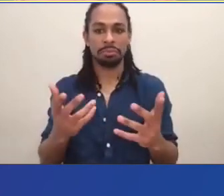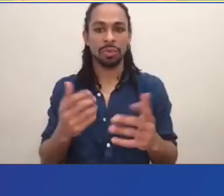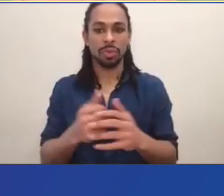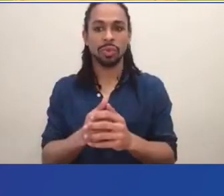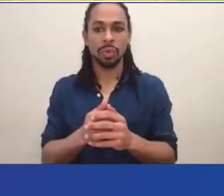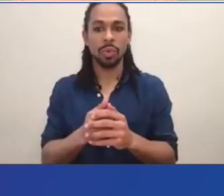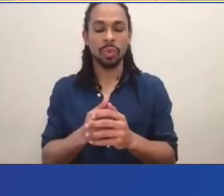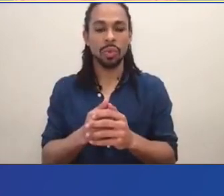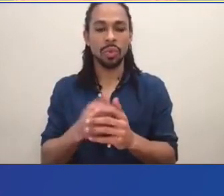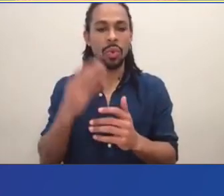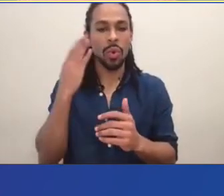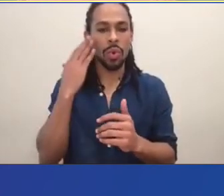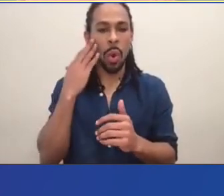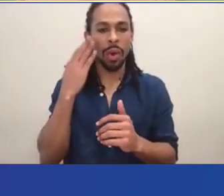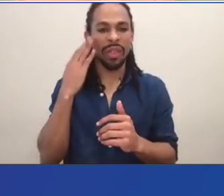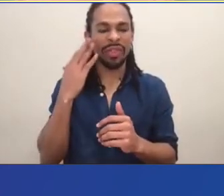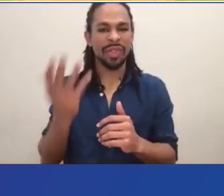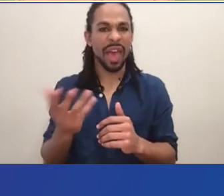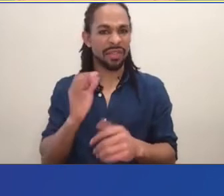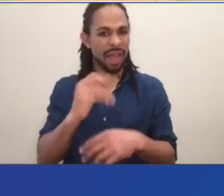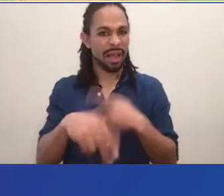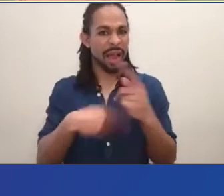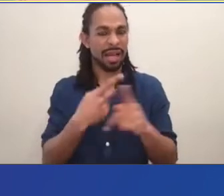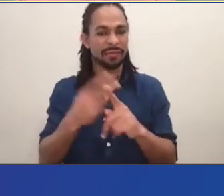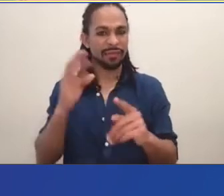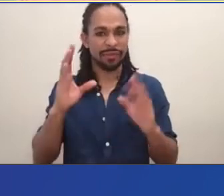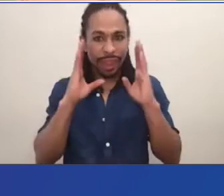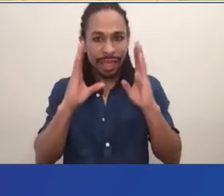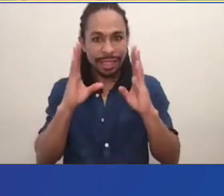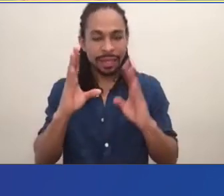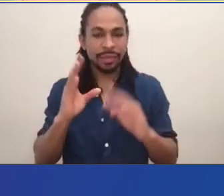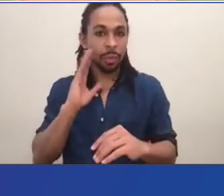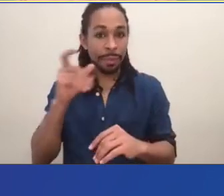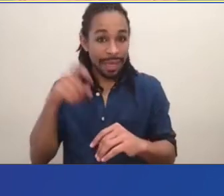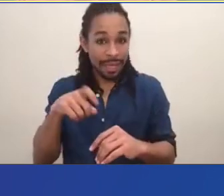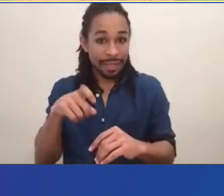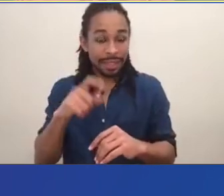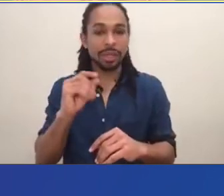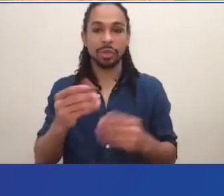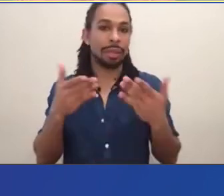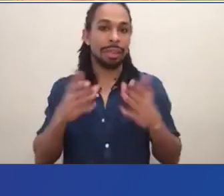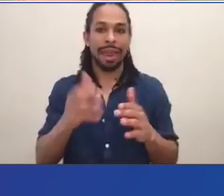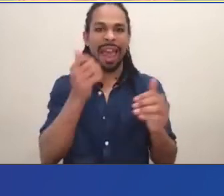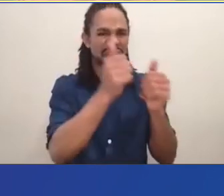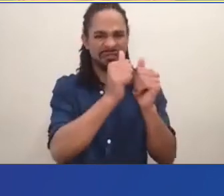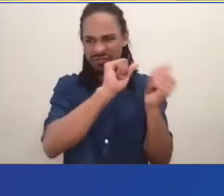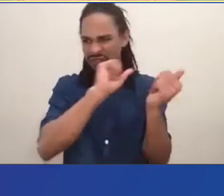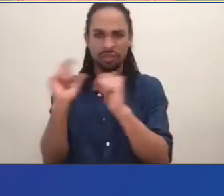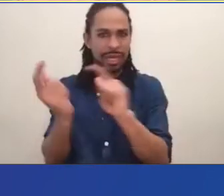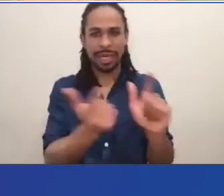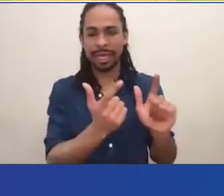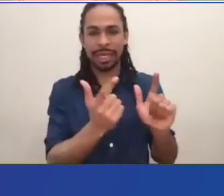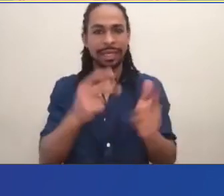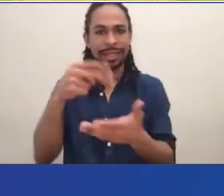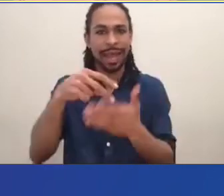Knowing that the kind of listening that was going to be necessary to let every dancer know that they were